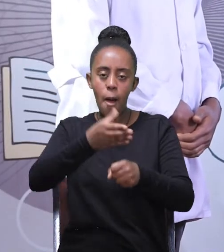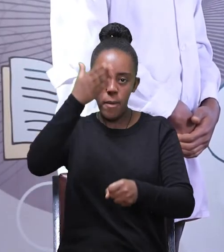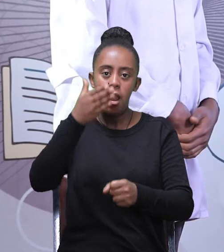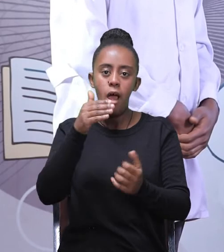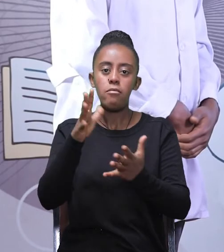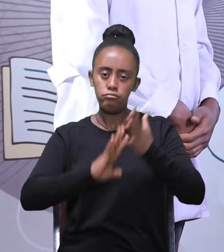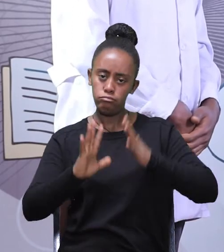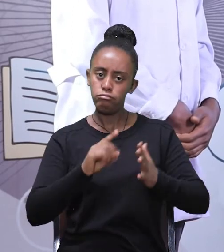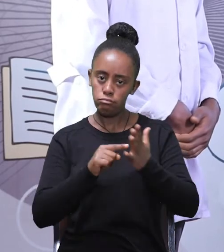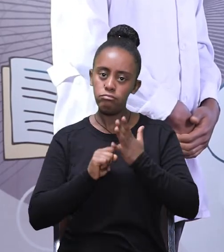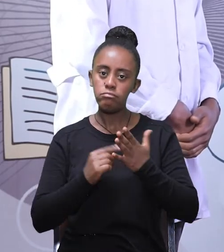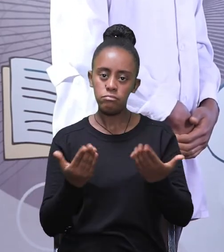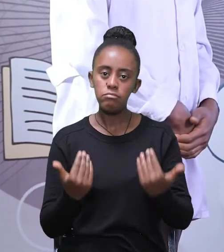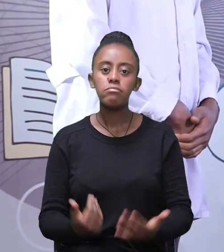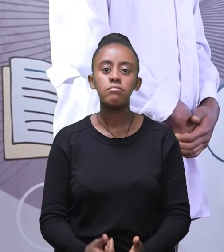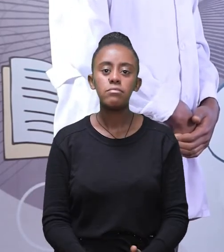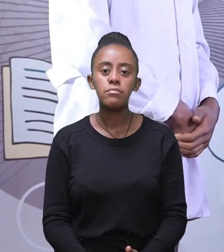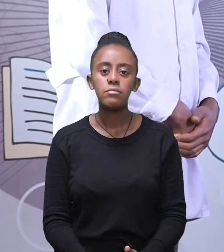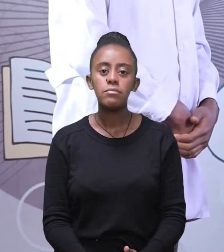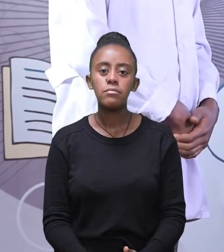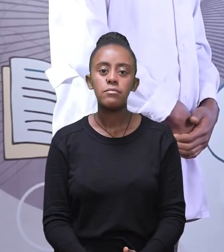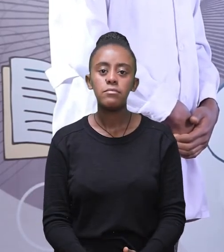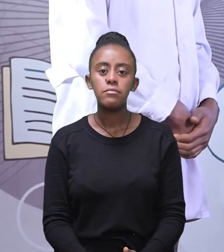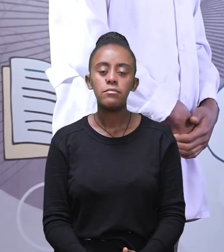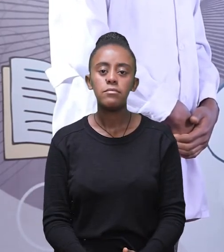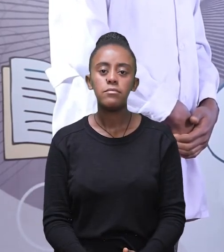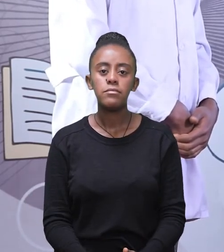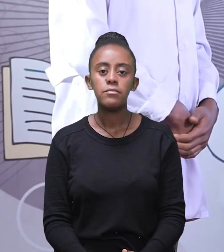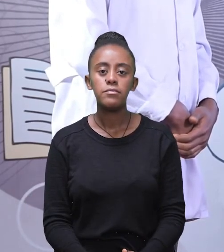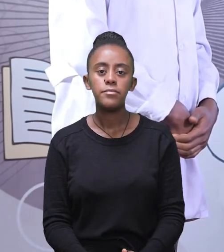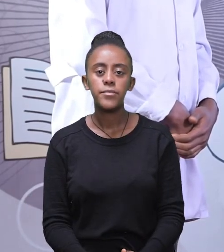me. Read it.